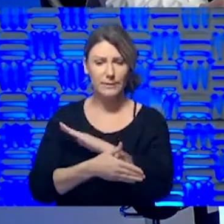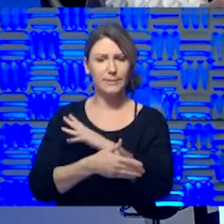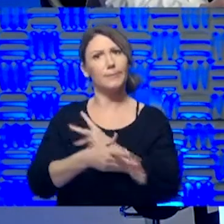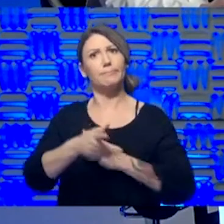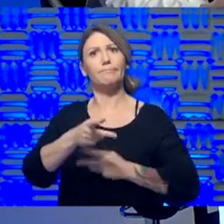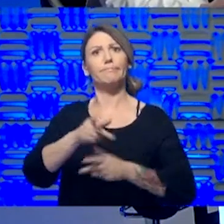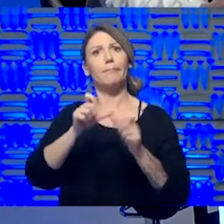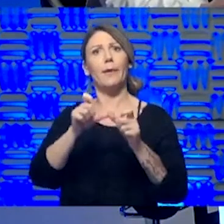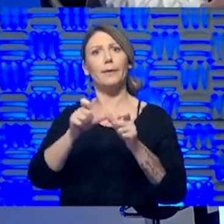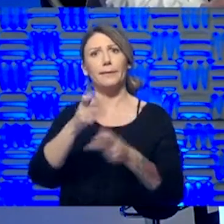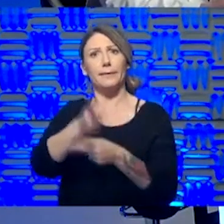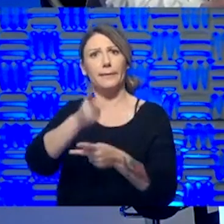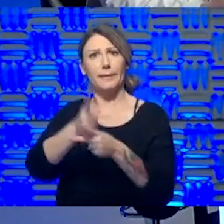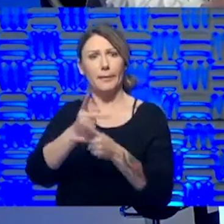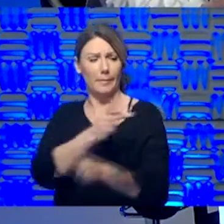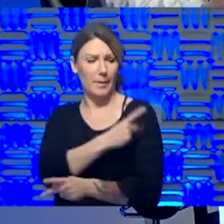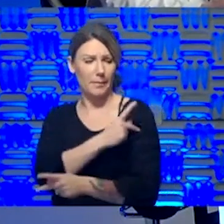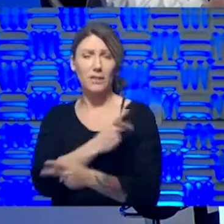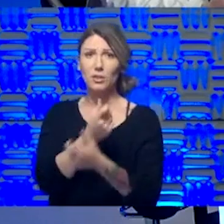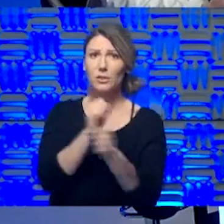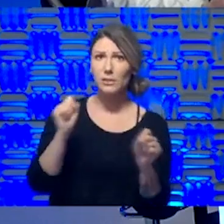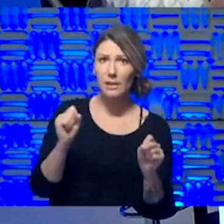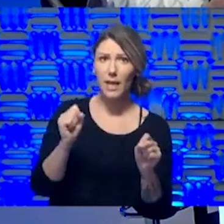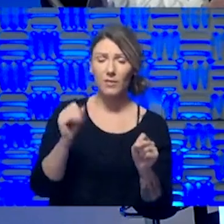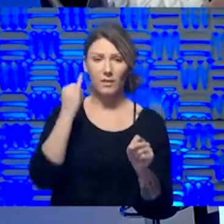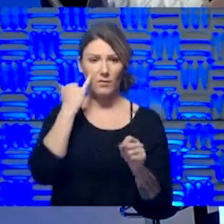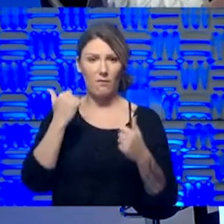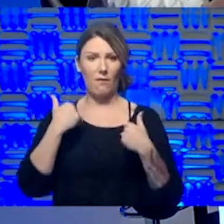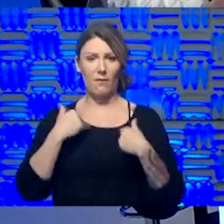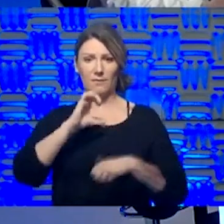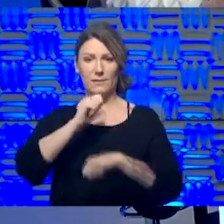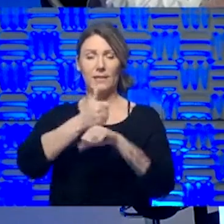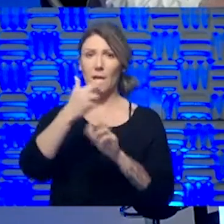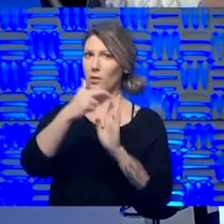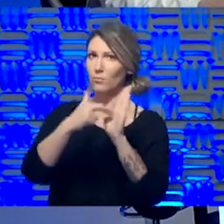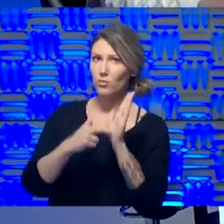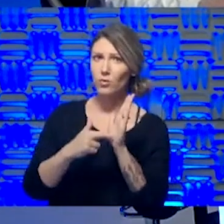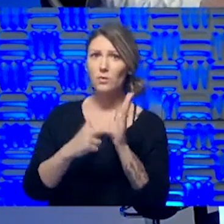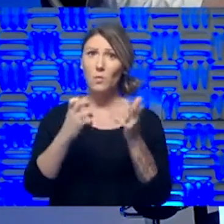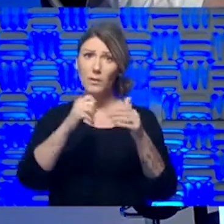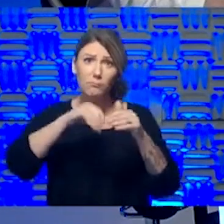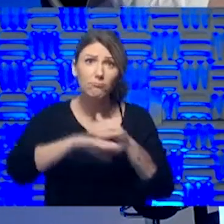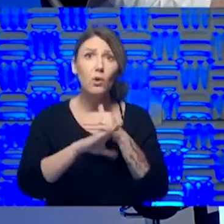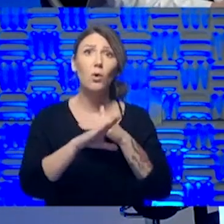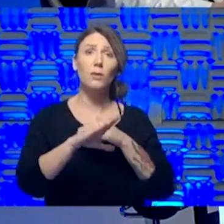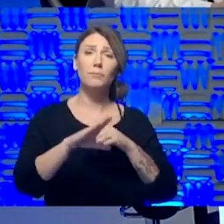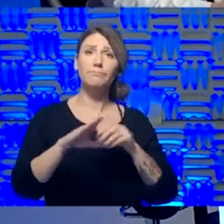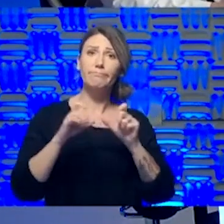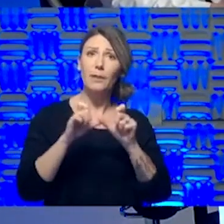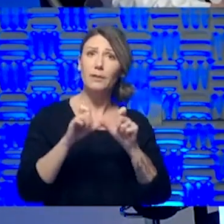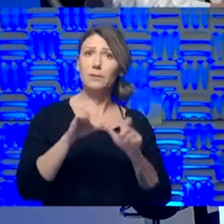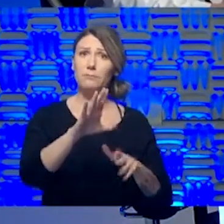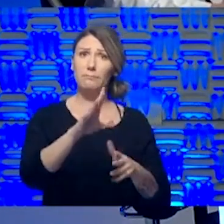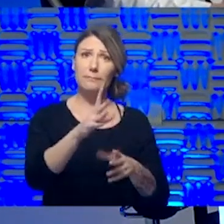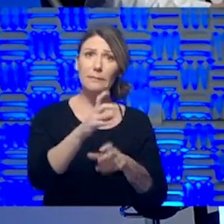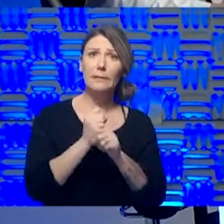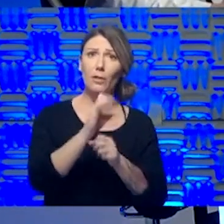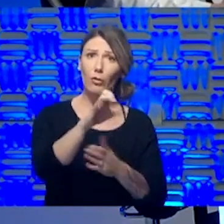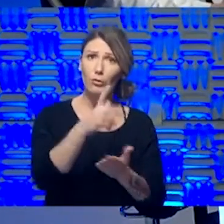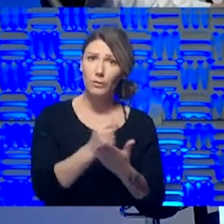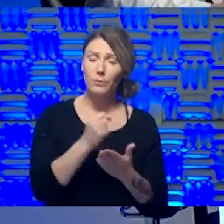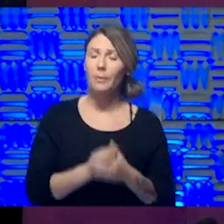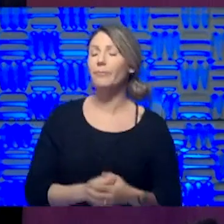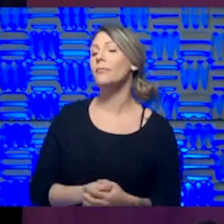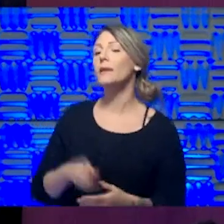protocols in place so that patients are safe from the moment they come in and get their care. Can you talk a little bit about some of those? Yeah, I mean, I have to